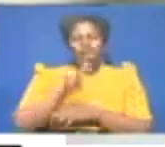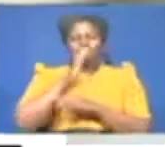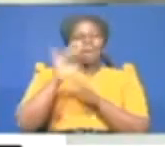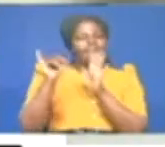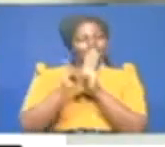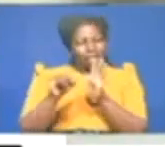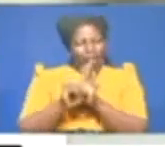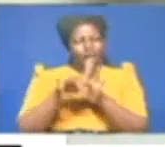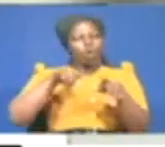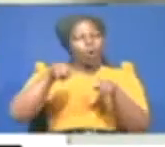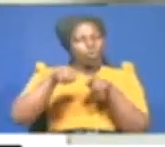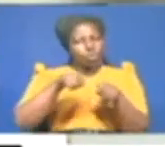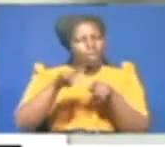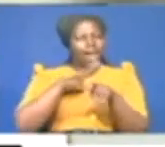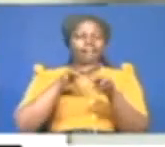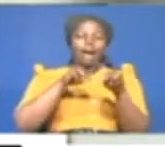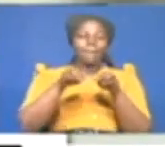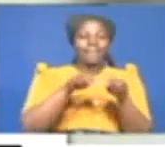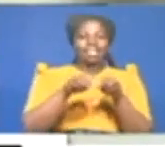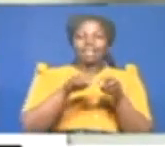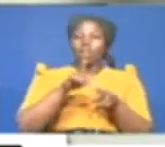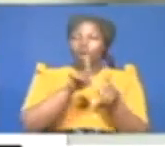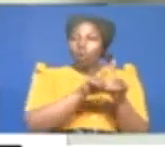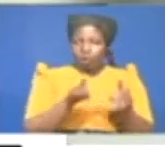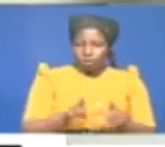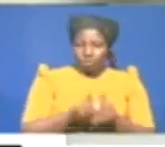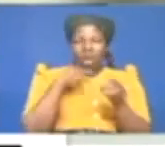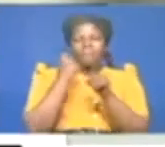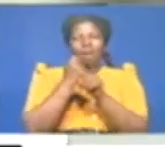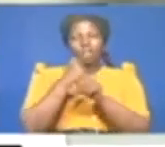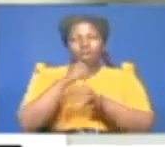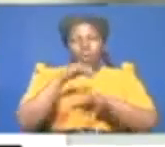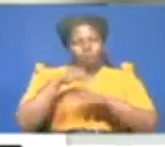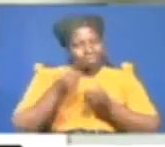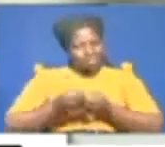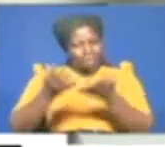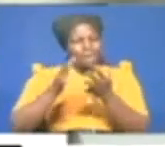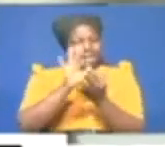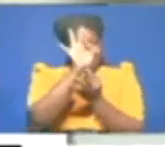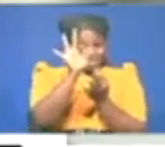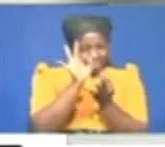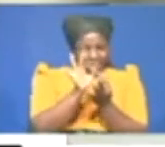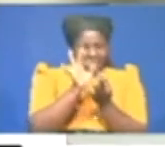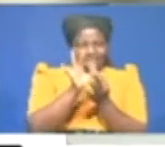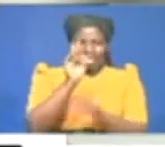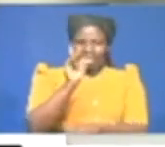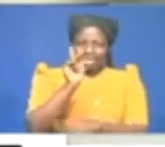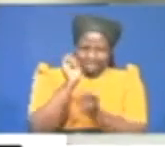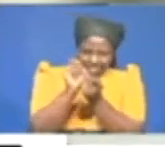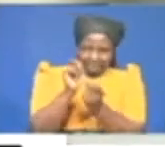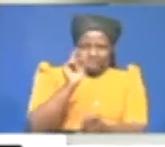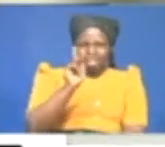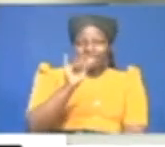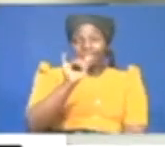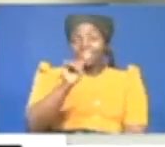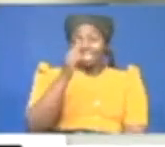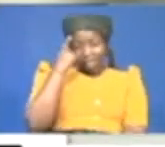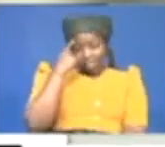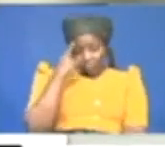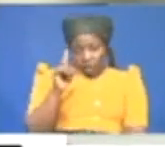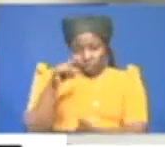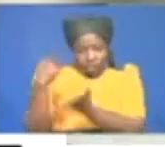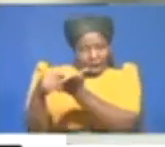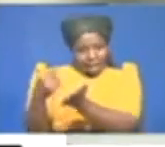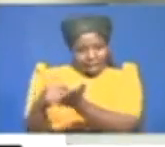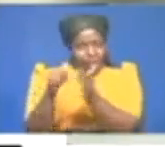also working on supplies, particularly test kits, and this will not only be for Uganda but also the